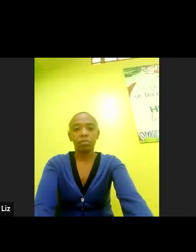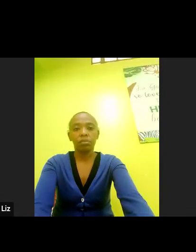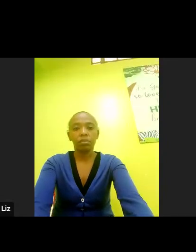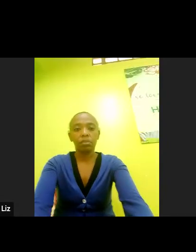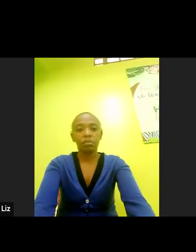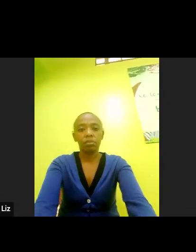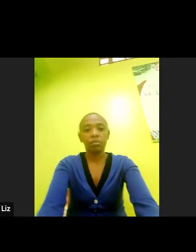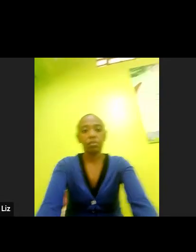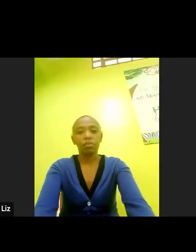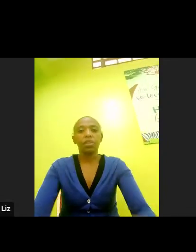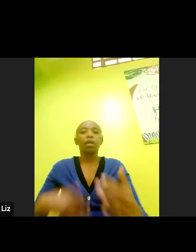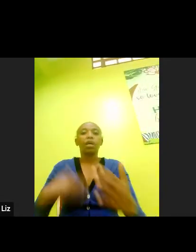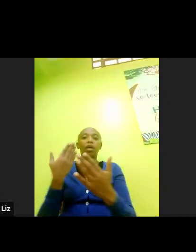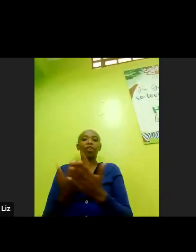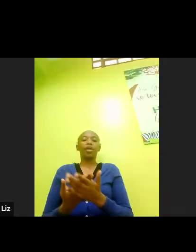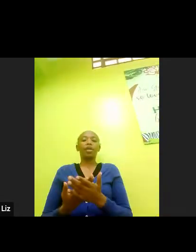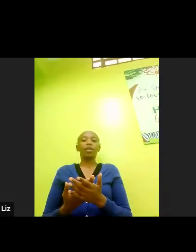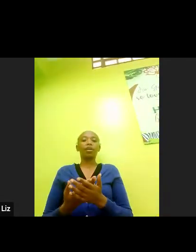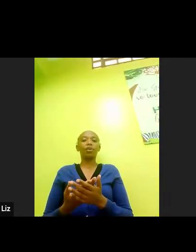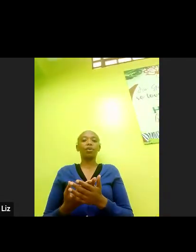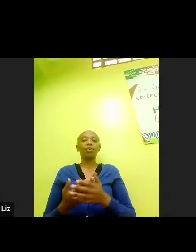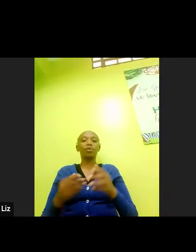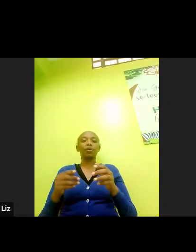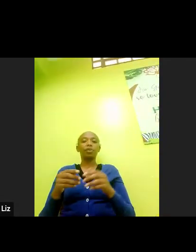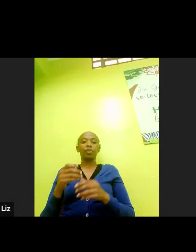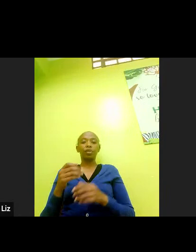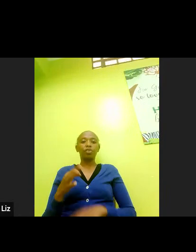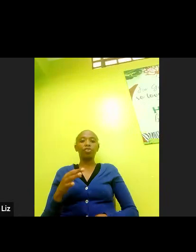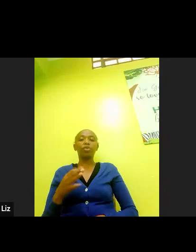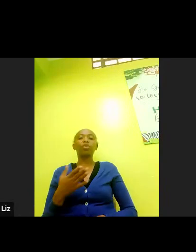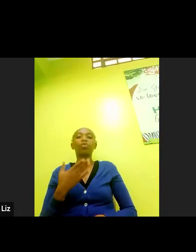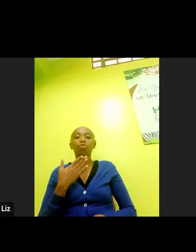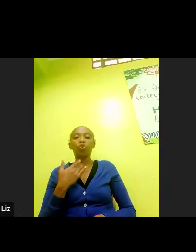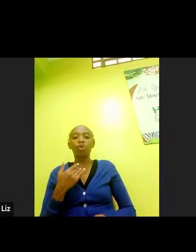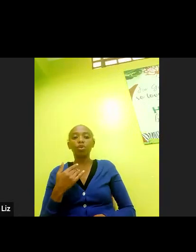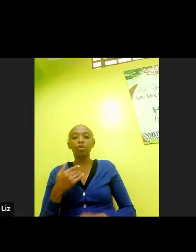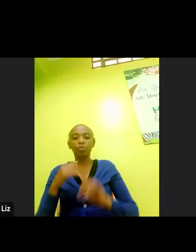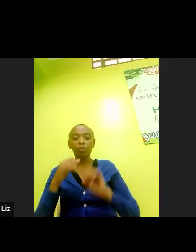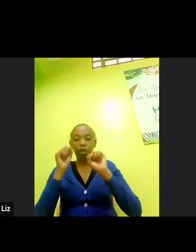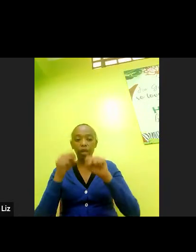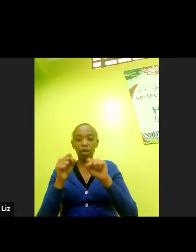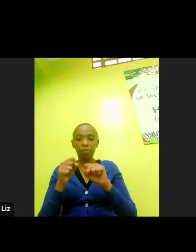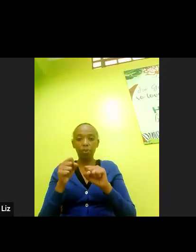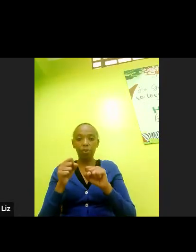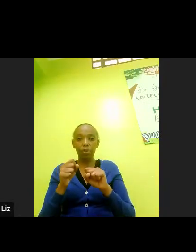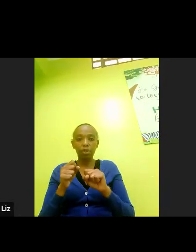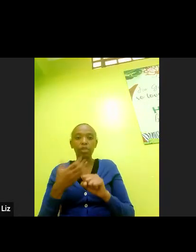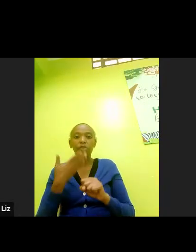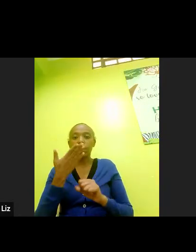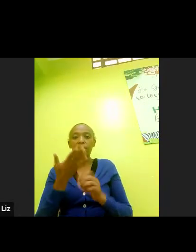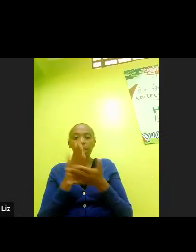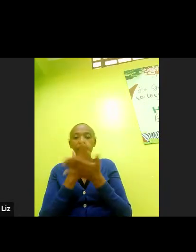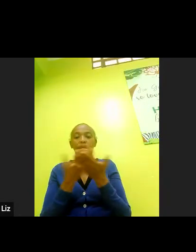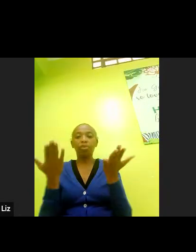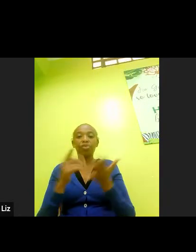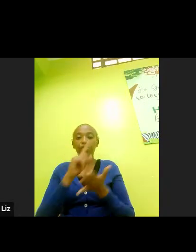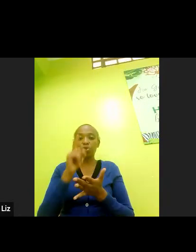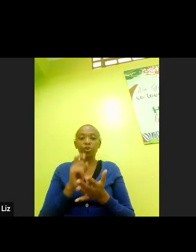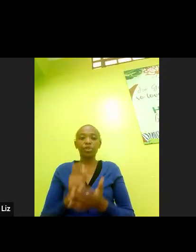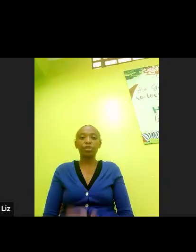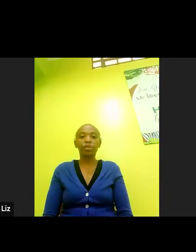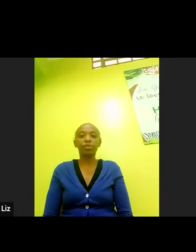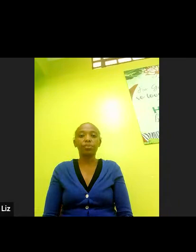Kofi. Salima, if you'd like to come on and be able to address some of Harriet's questions. Thank